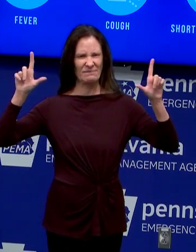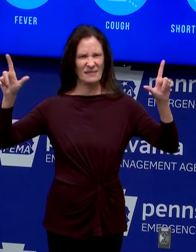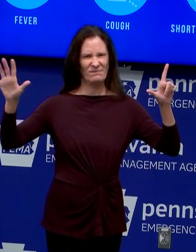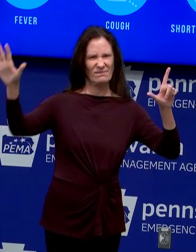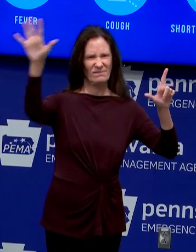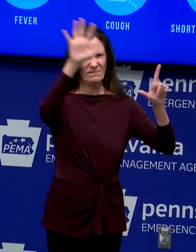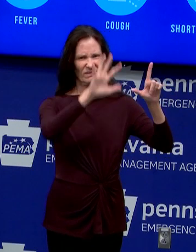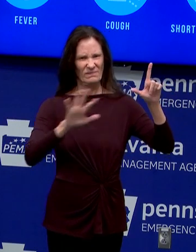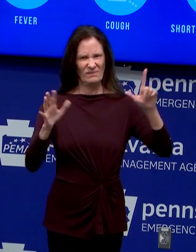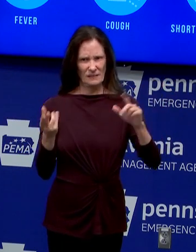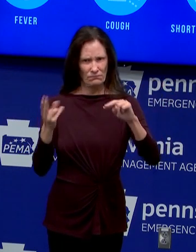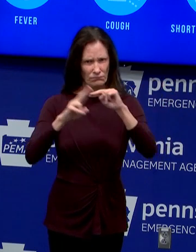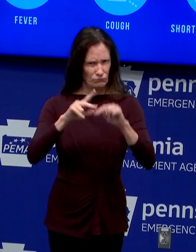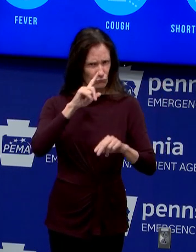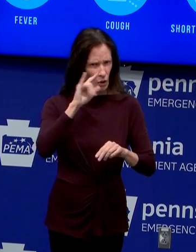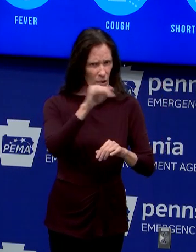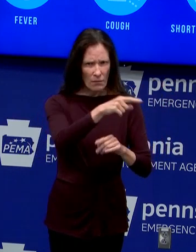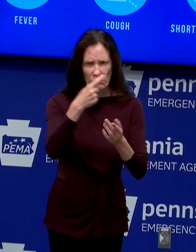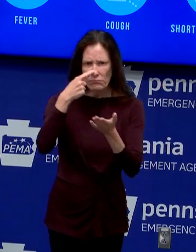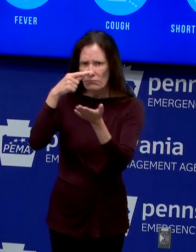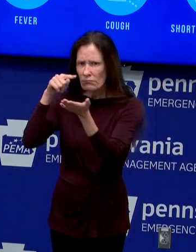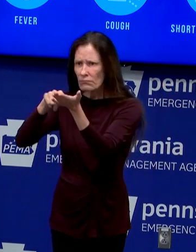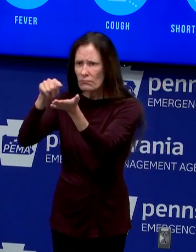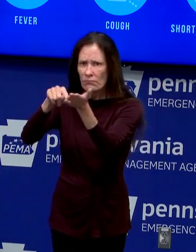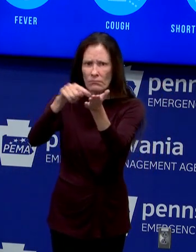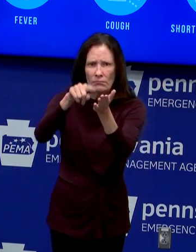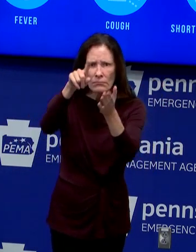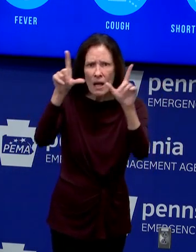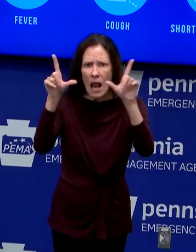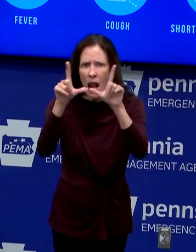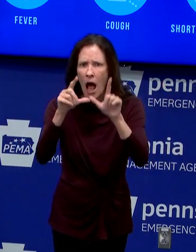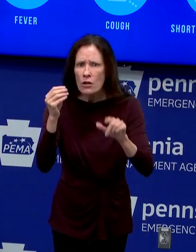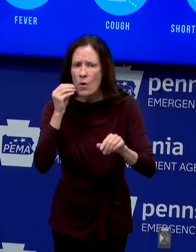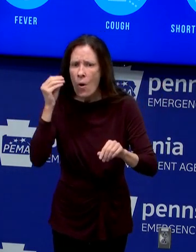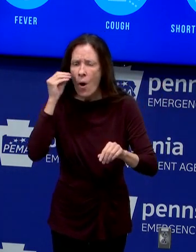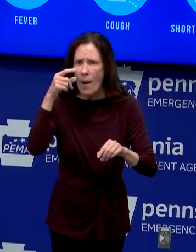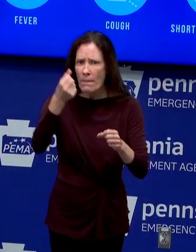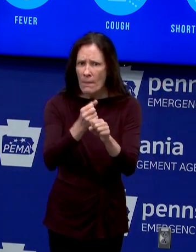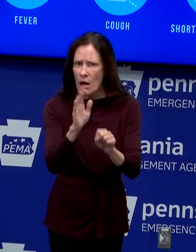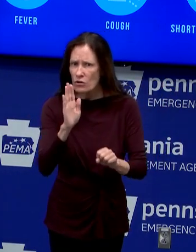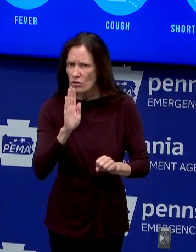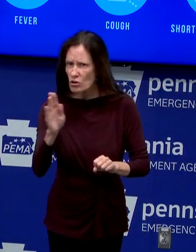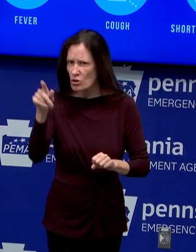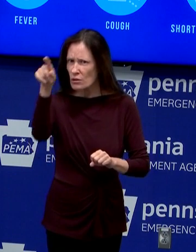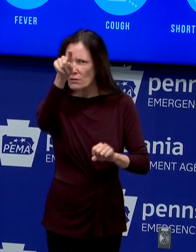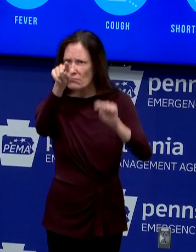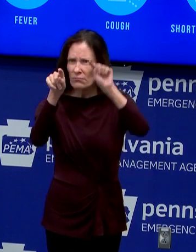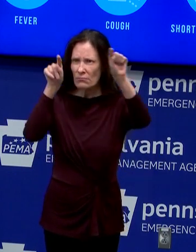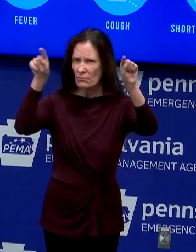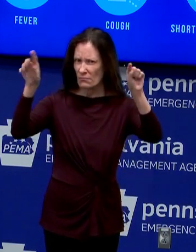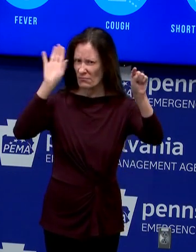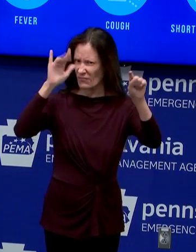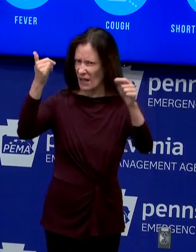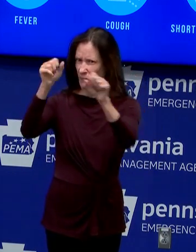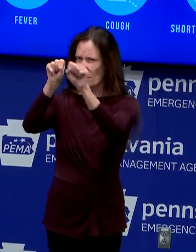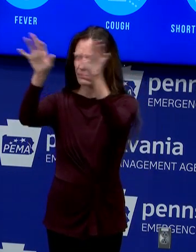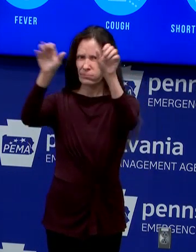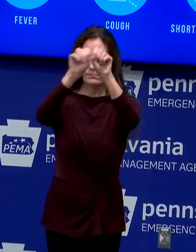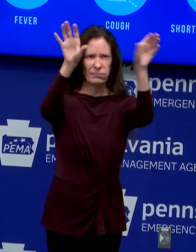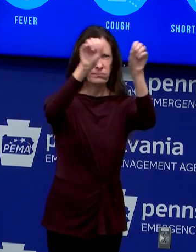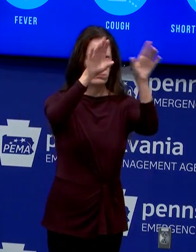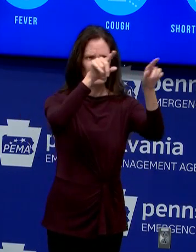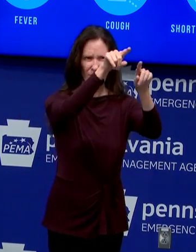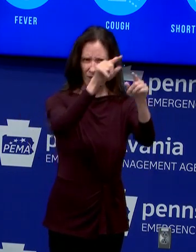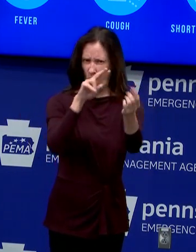nursing homes and personal care homes in the wake of the increased numbers of COVID deaths in those facilities? Well, the Department of